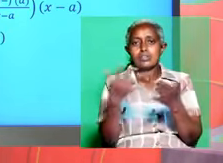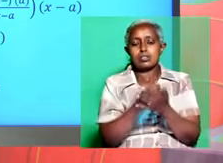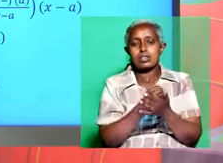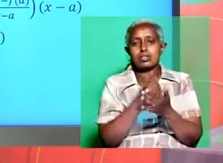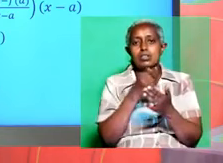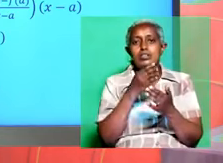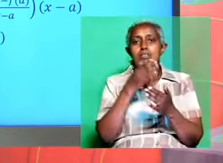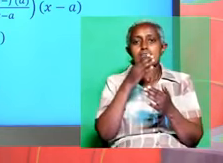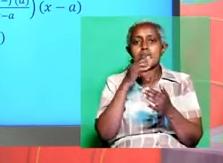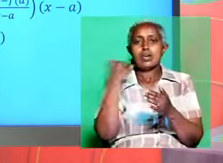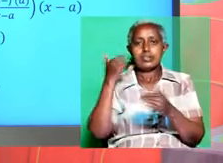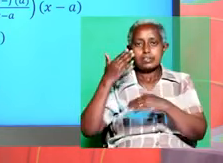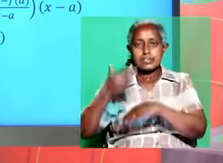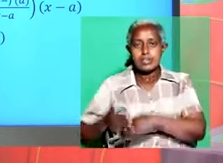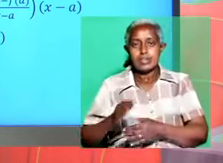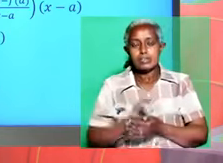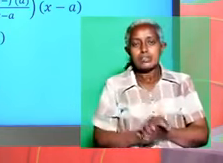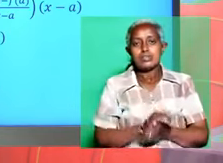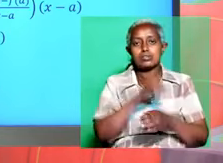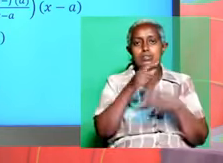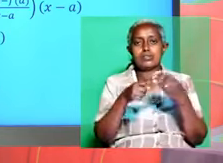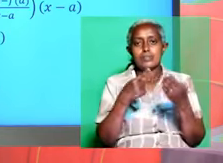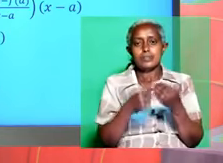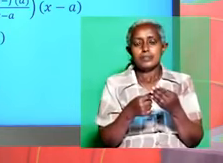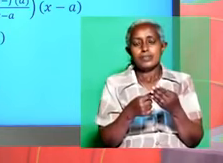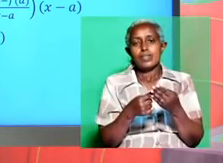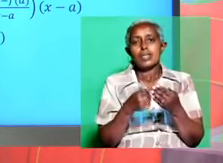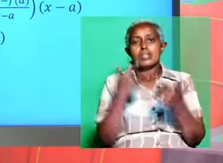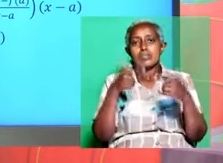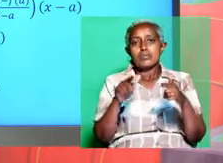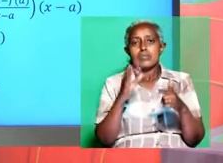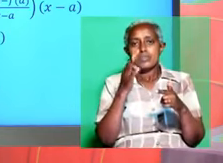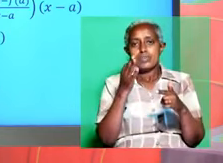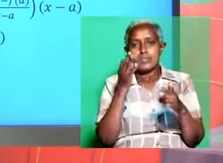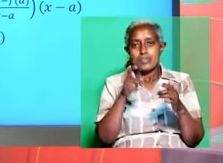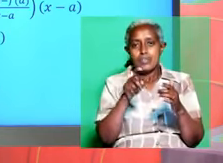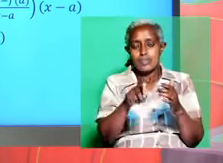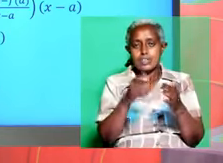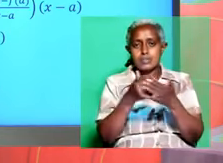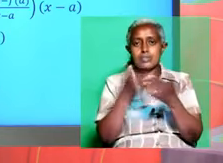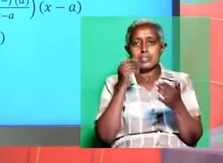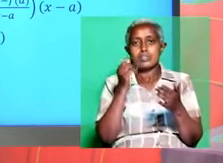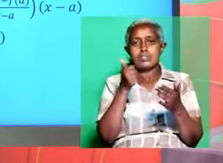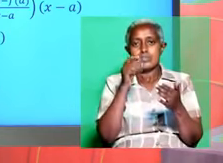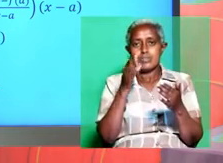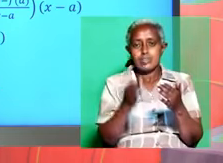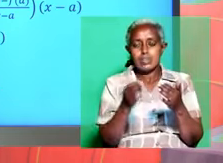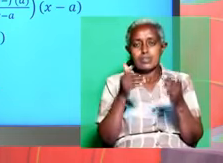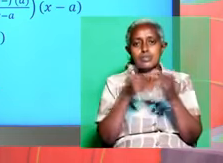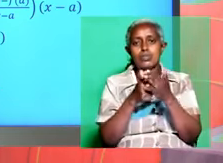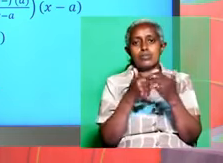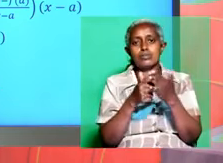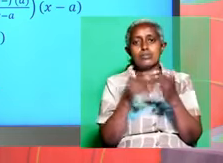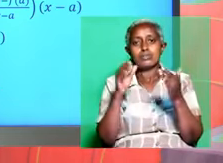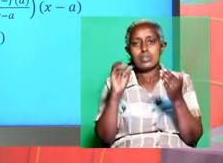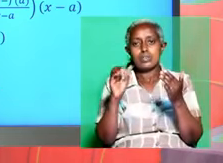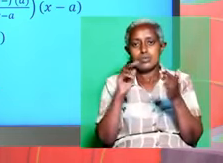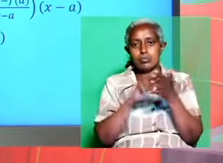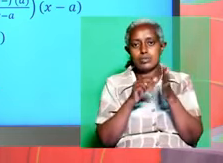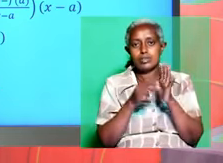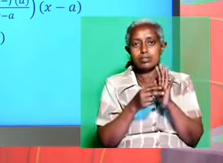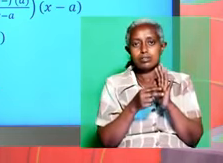other side. So the limit of f of x minus f of a, where x approaches to a, is equal to 0,